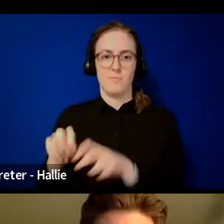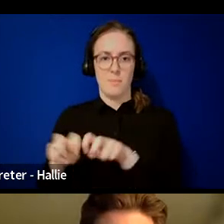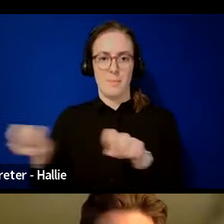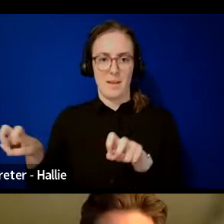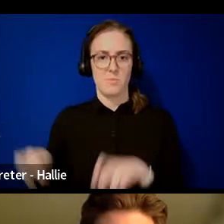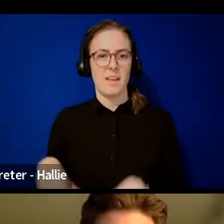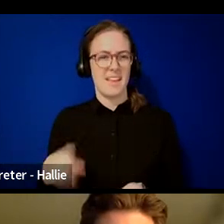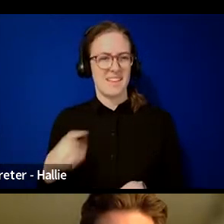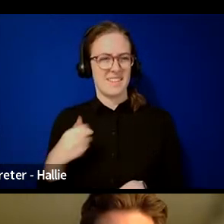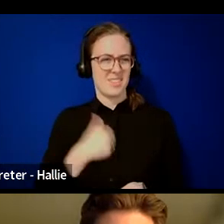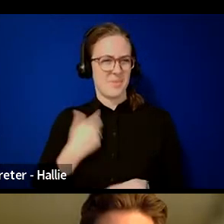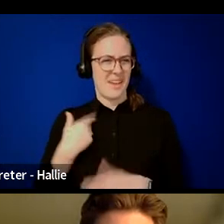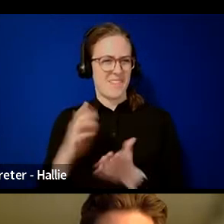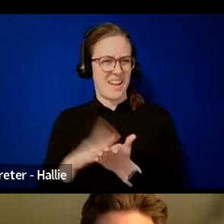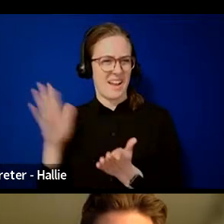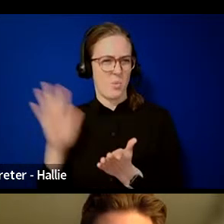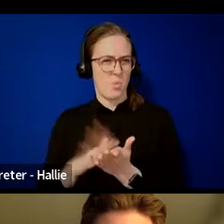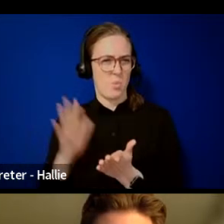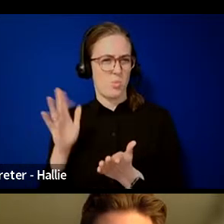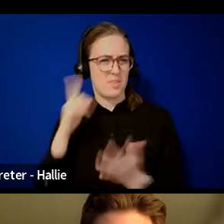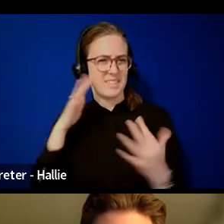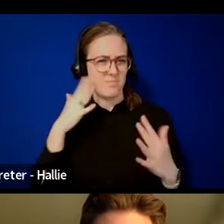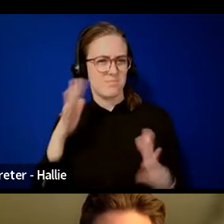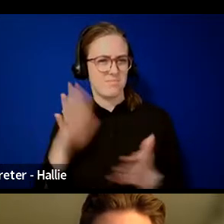an echo. Do you have two?